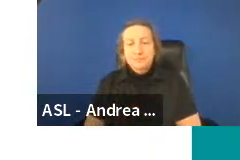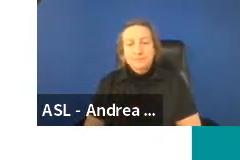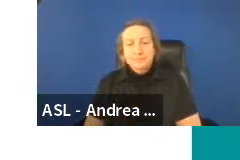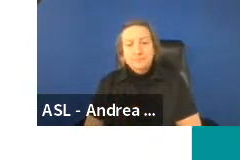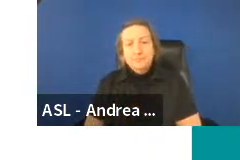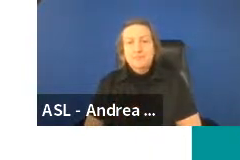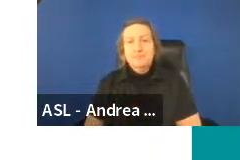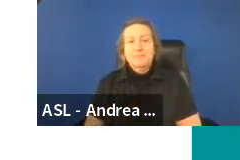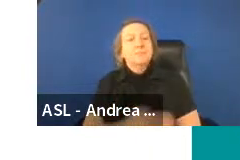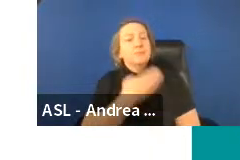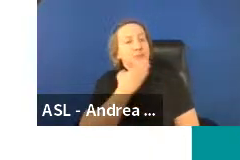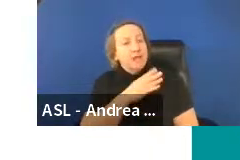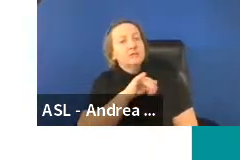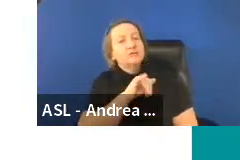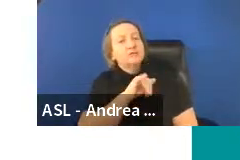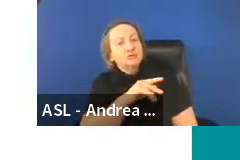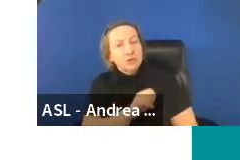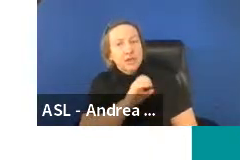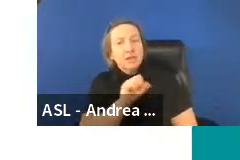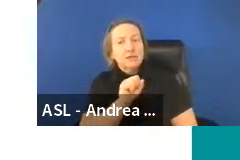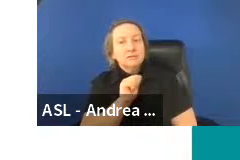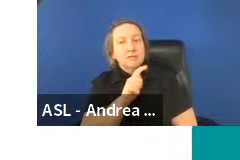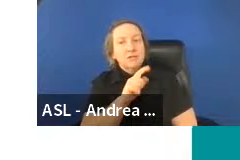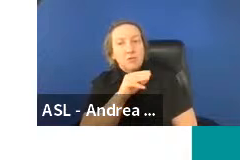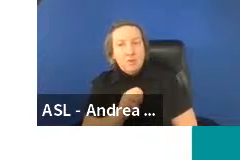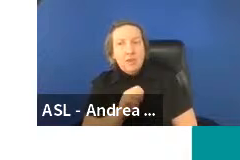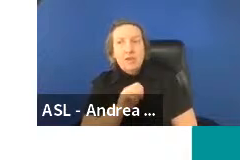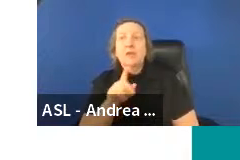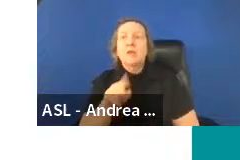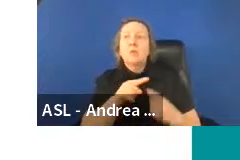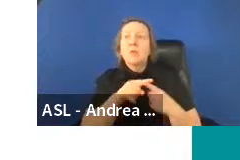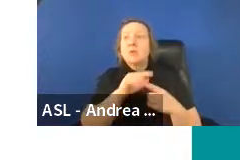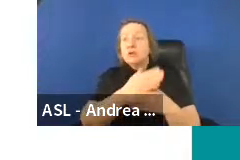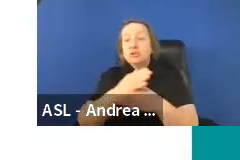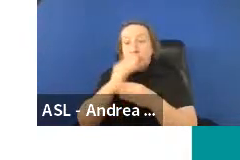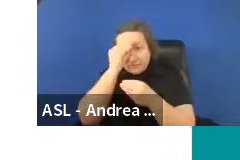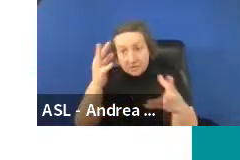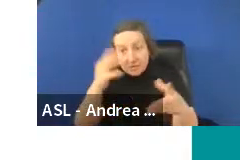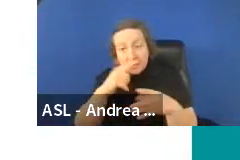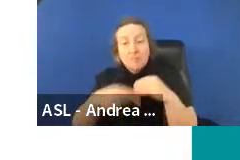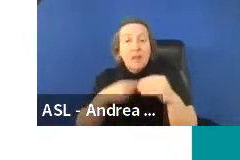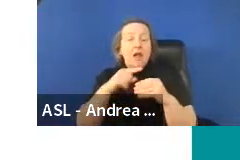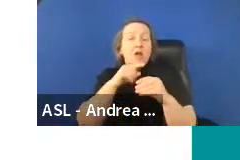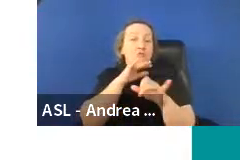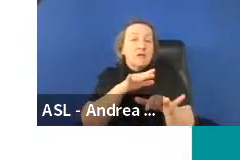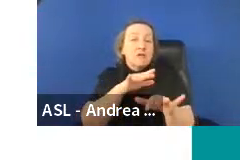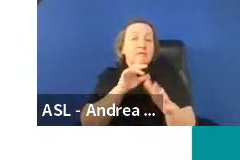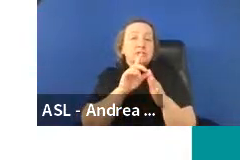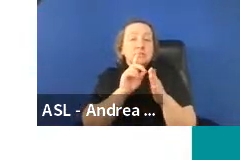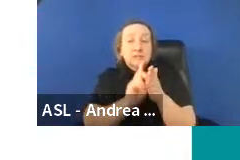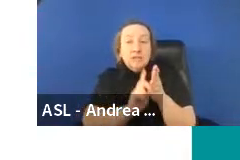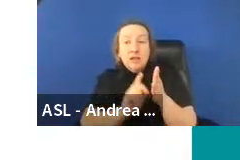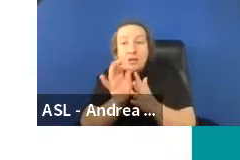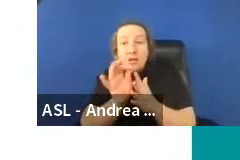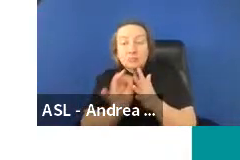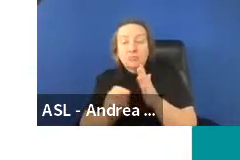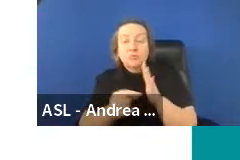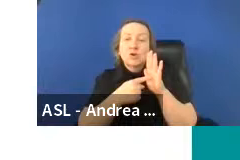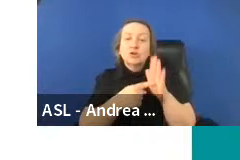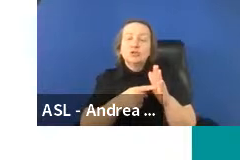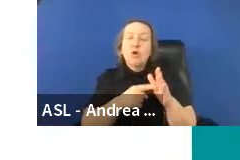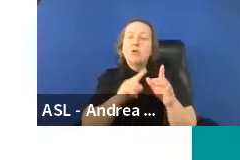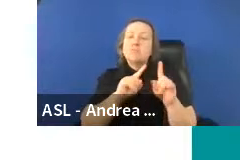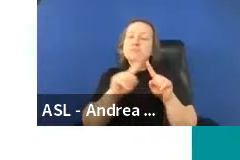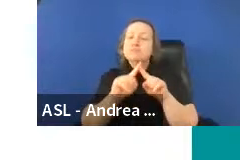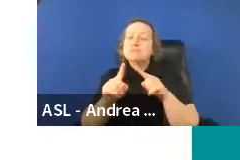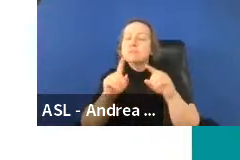Thanks, Jake and Salome. When sharing information about river crossing design options, we showed cross sections of possible configurations